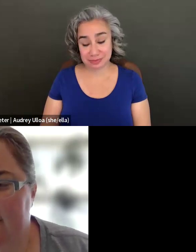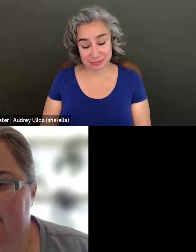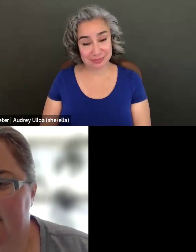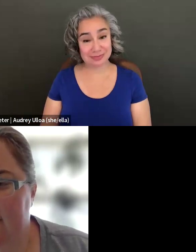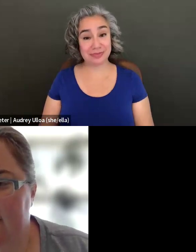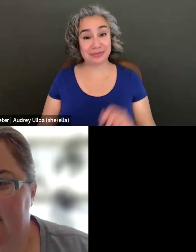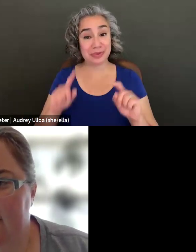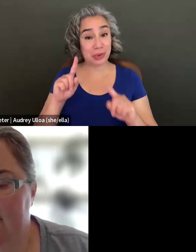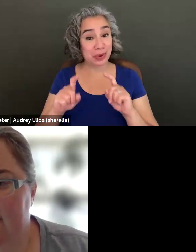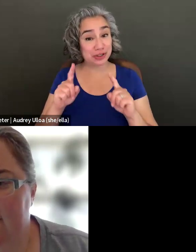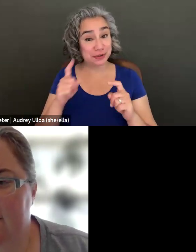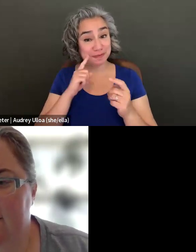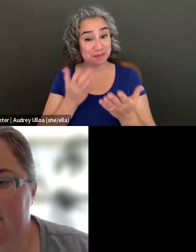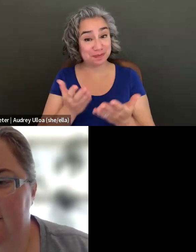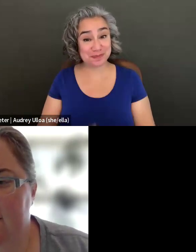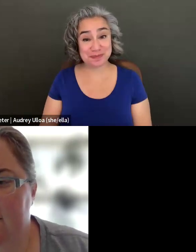Questions?